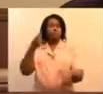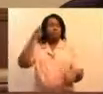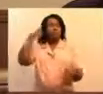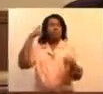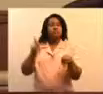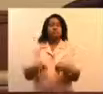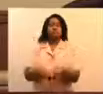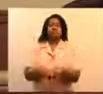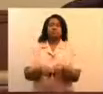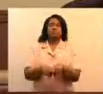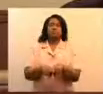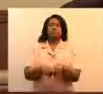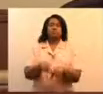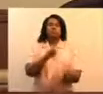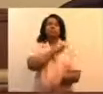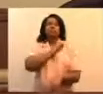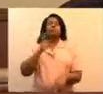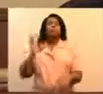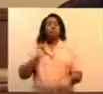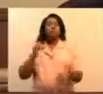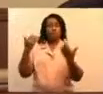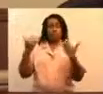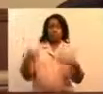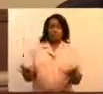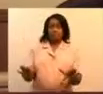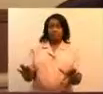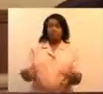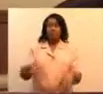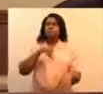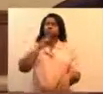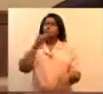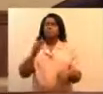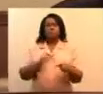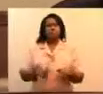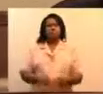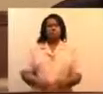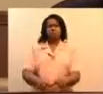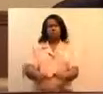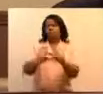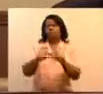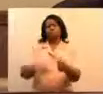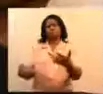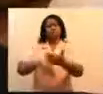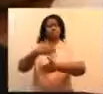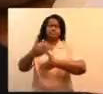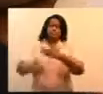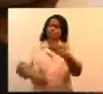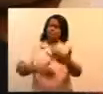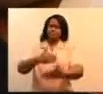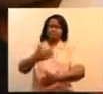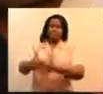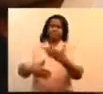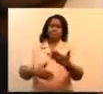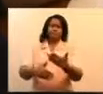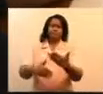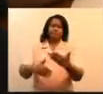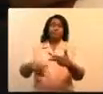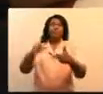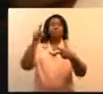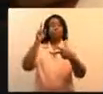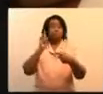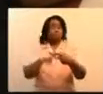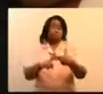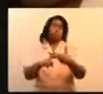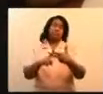to seek a consent order of the court in terms agreed between the parties in the mediation agreement. The Commission will